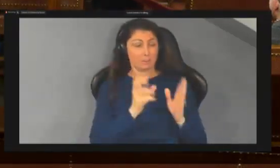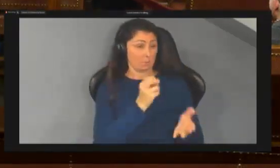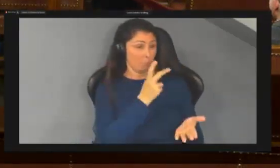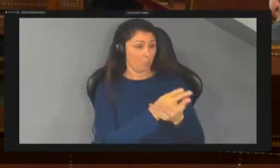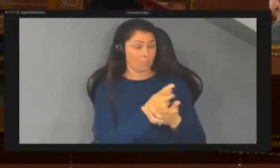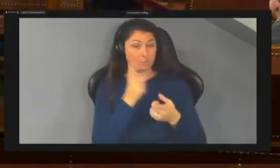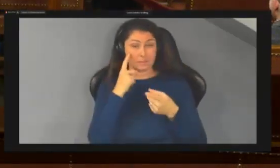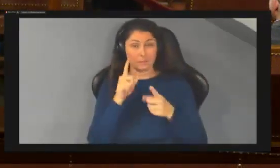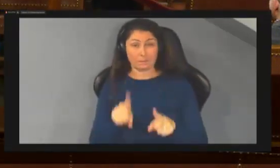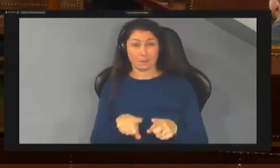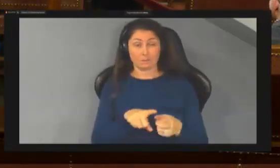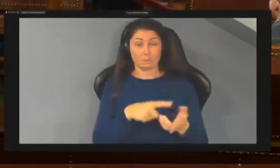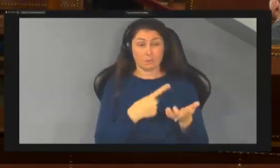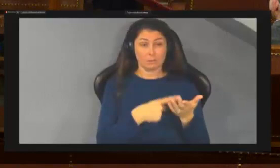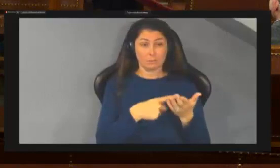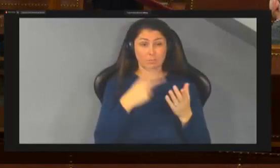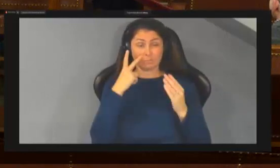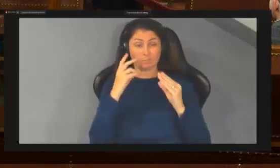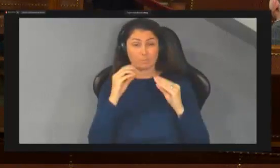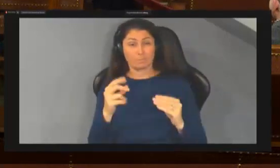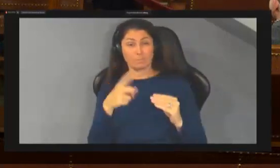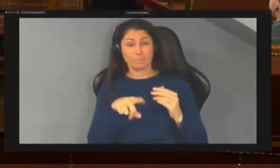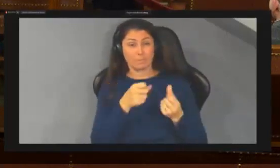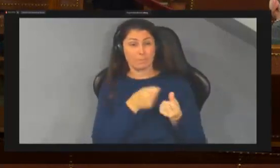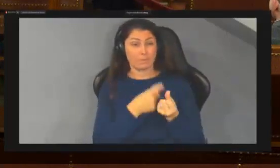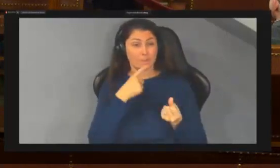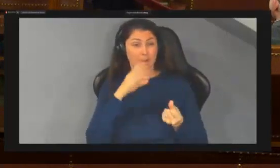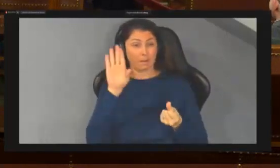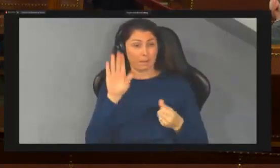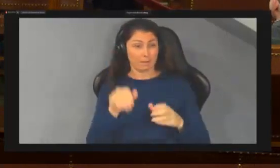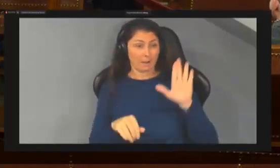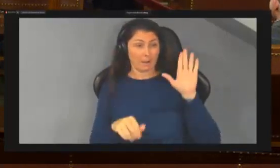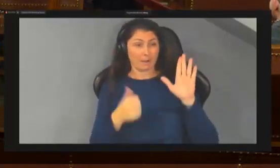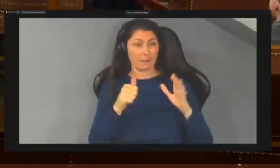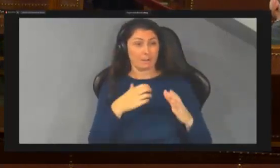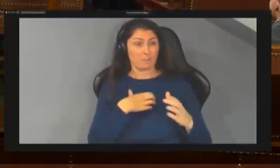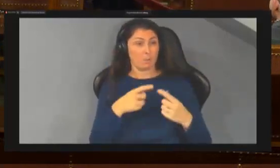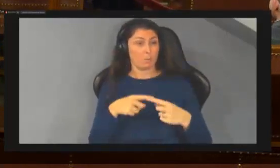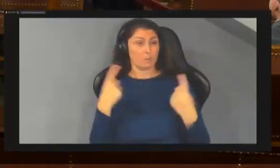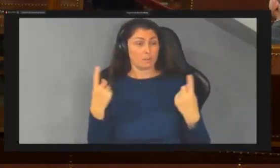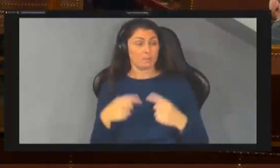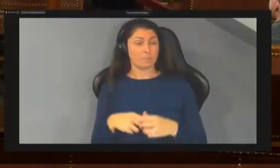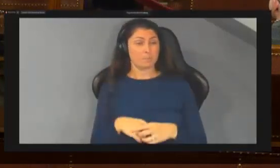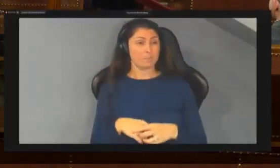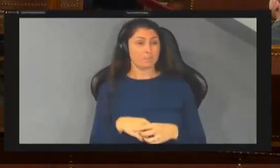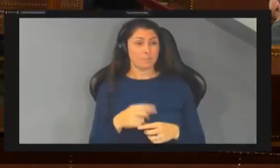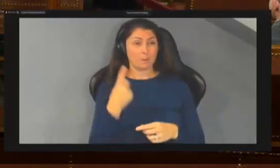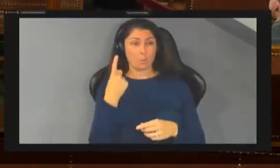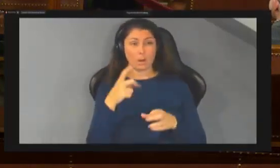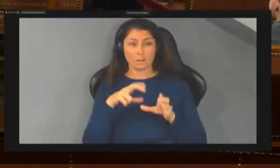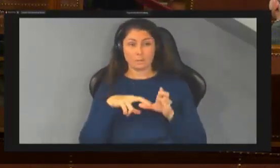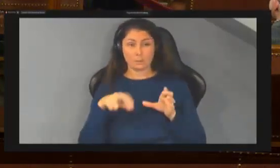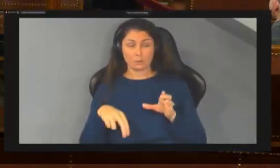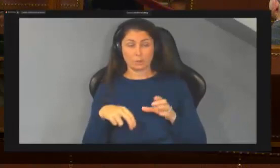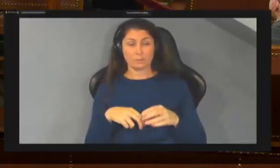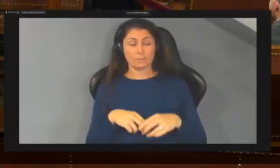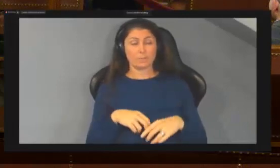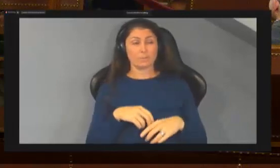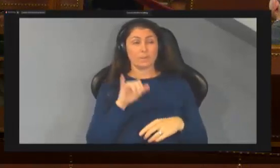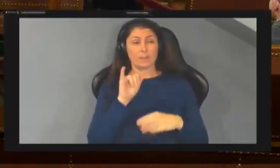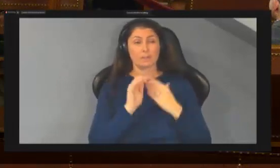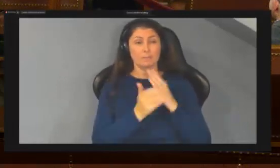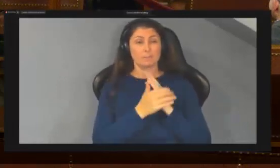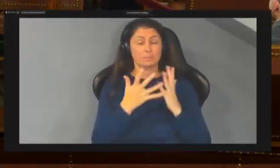discussion? Seeing none, all those in favor say aye. Aye. Any opposed? One abstention. The amendment has been